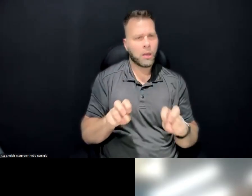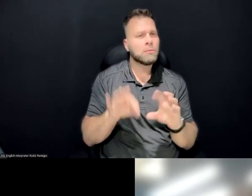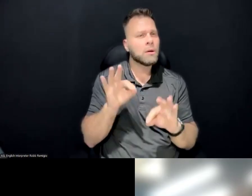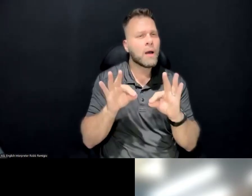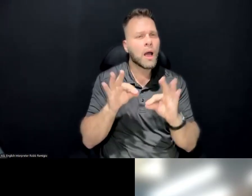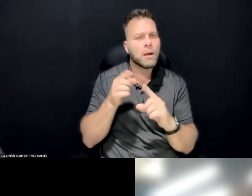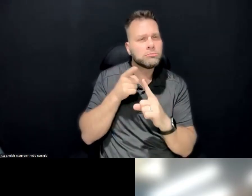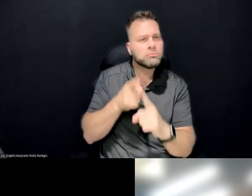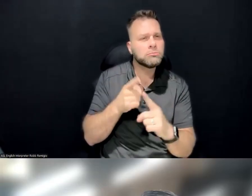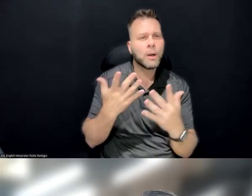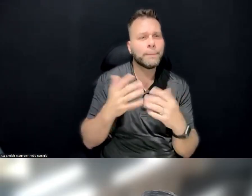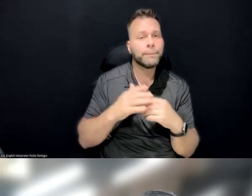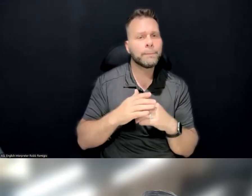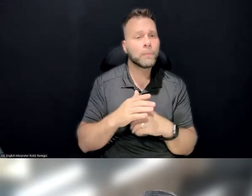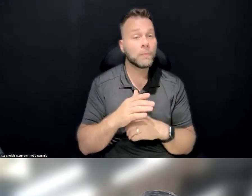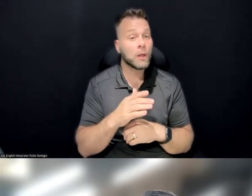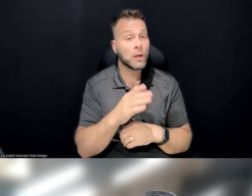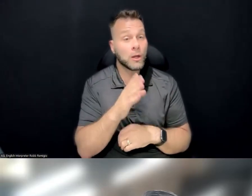That question is for who?